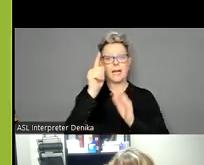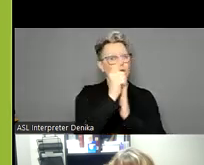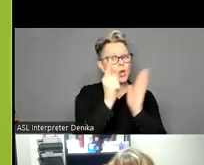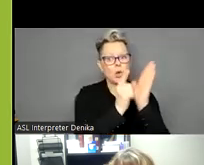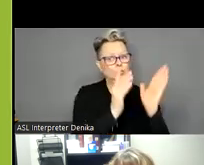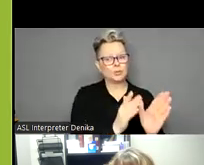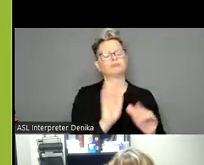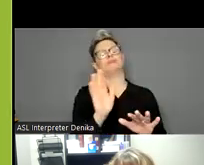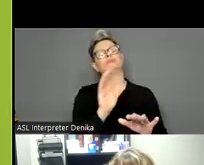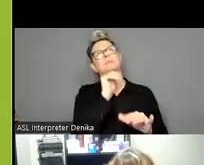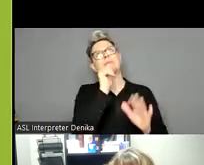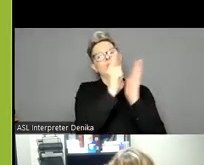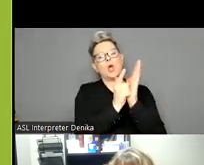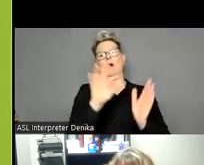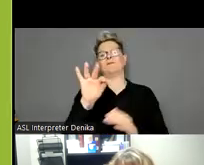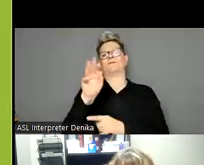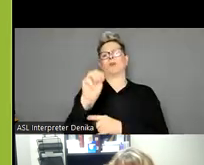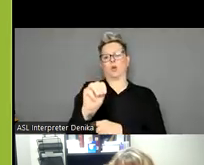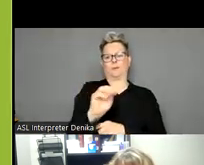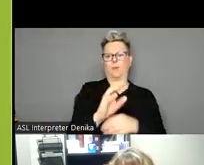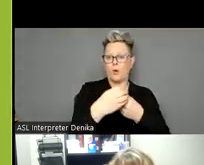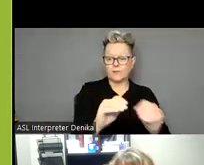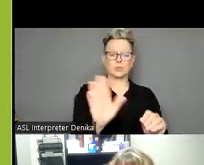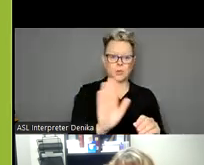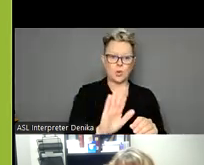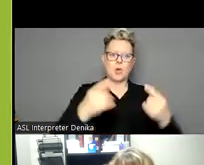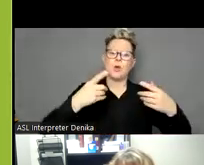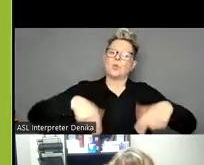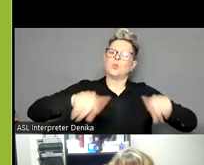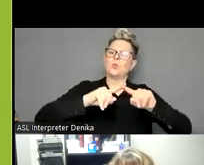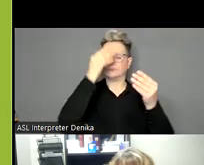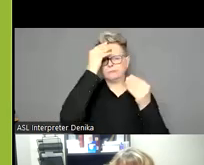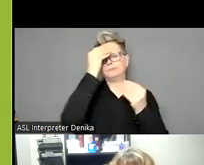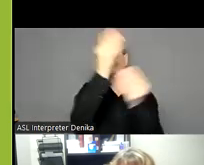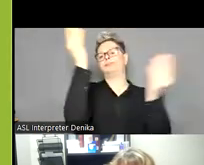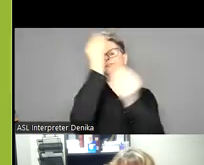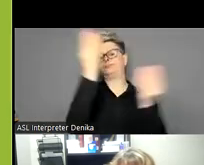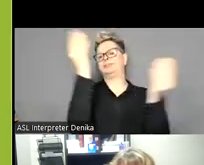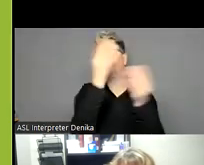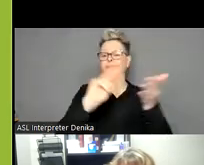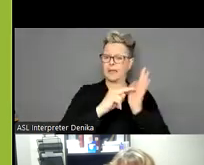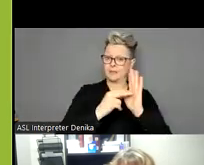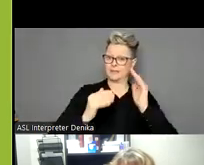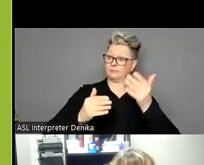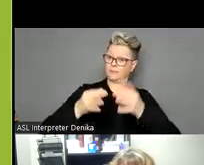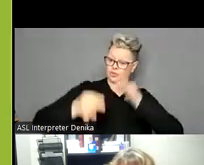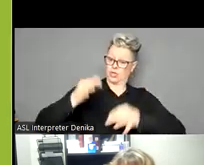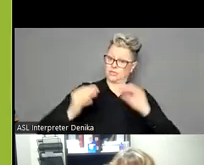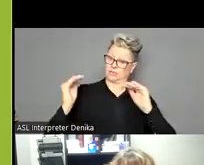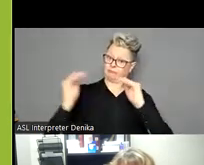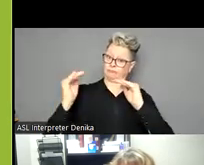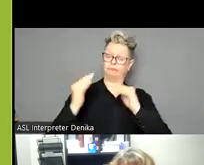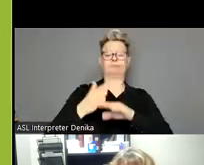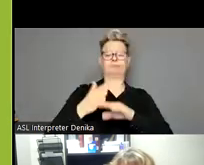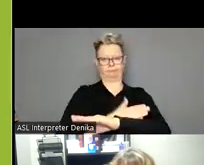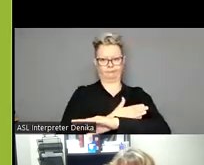Our goal is to educate Newfoundlanders and Labradorians about the law and increase access to justice in Newfoundland and Labrador. We have an office in St.